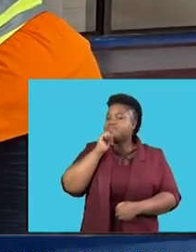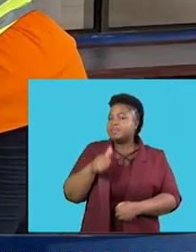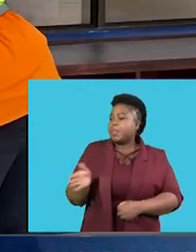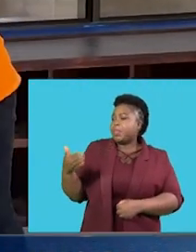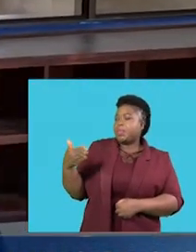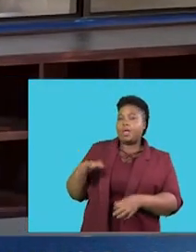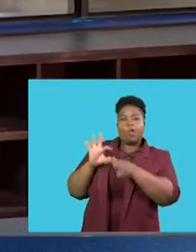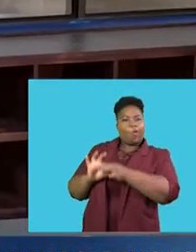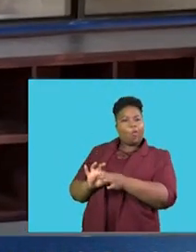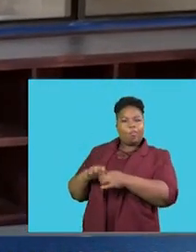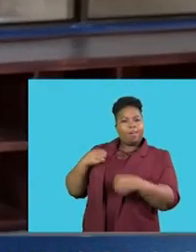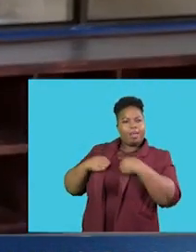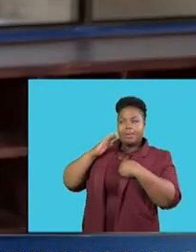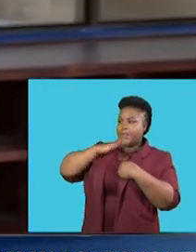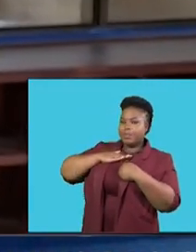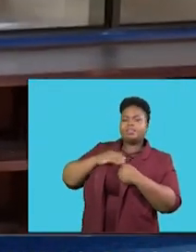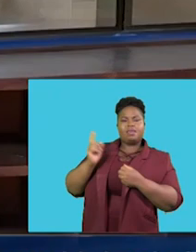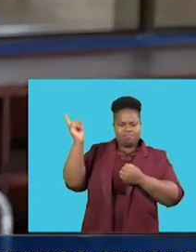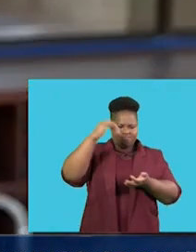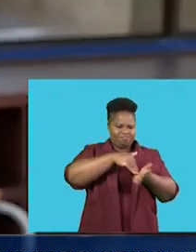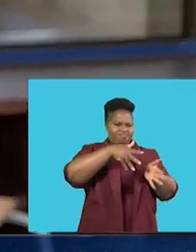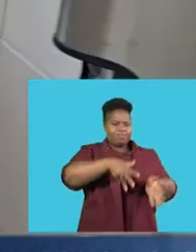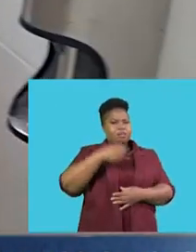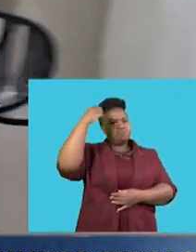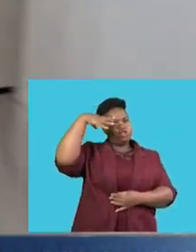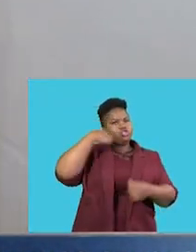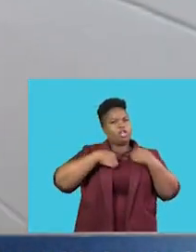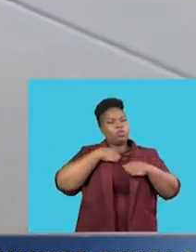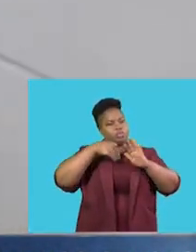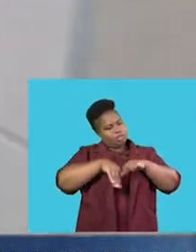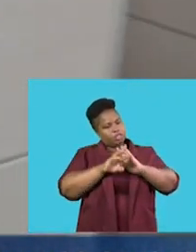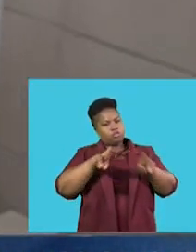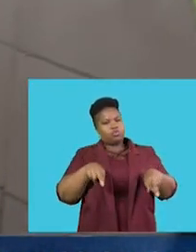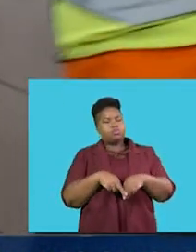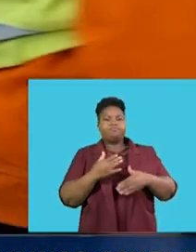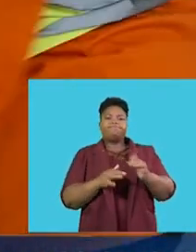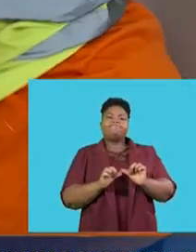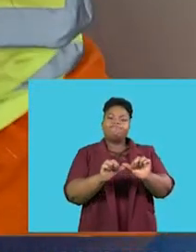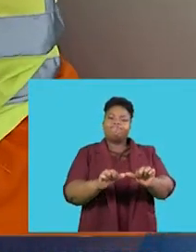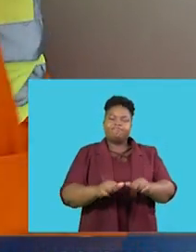have showers at home, they can come and shower inside the classroom and proceed.